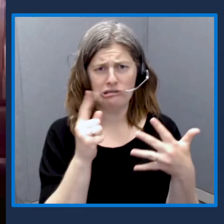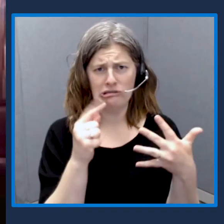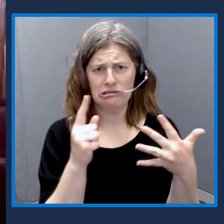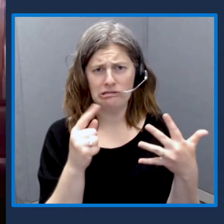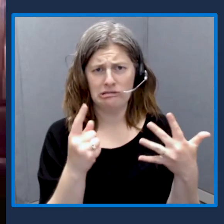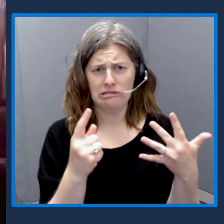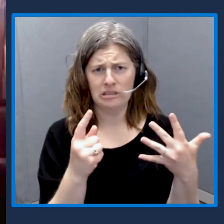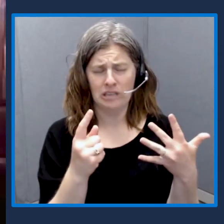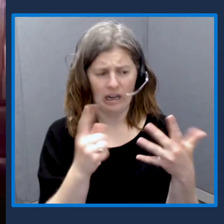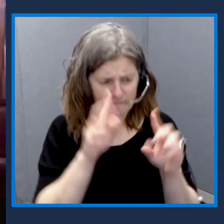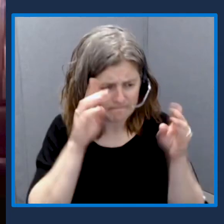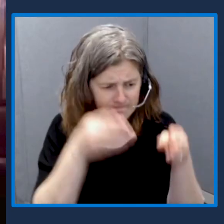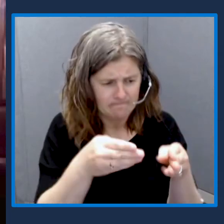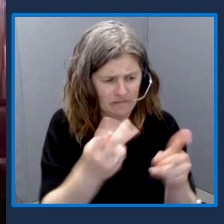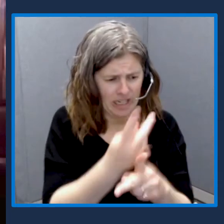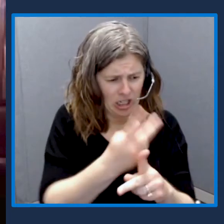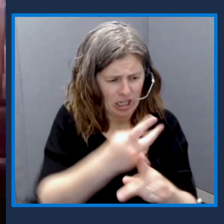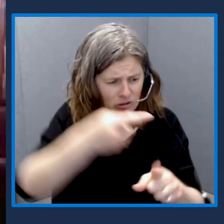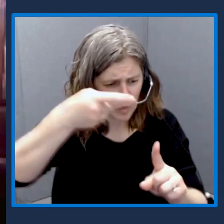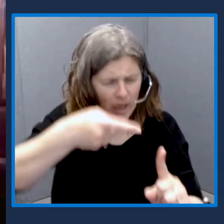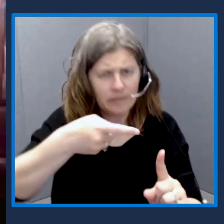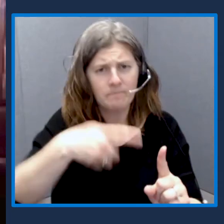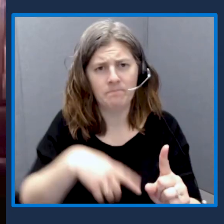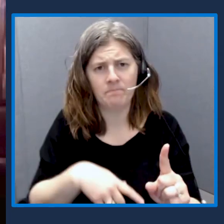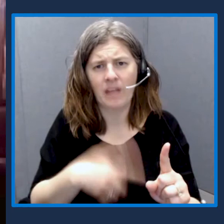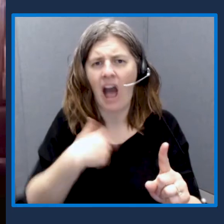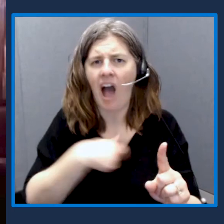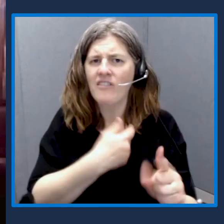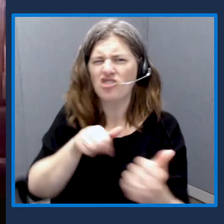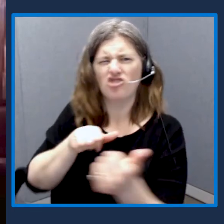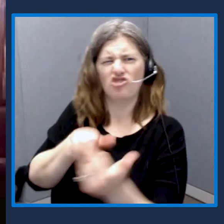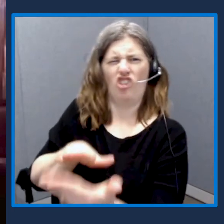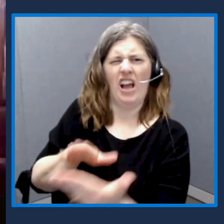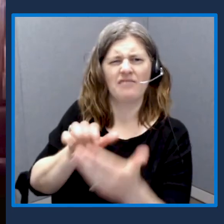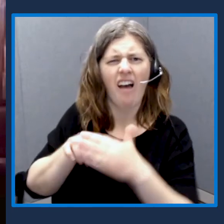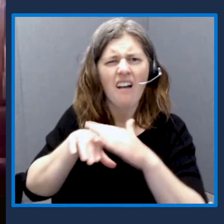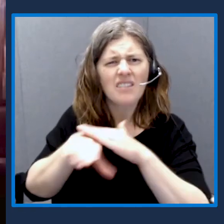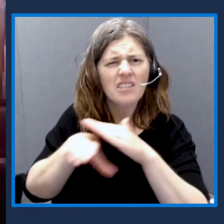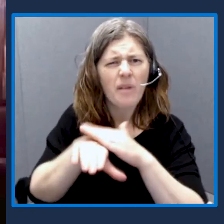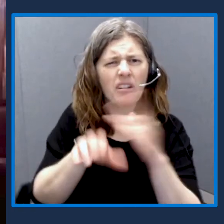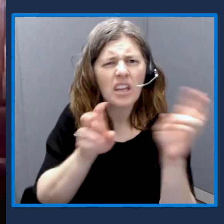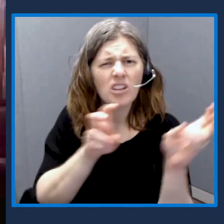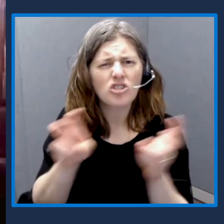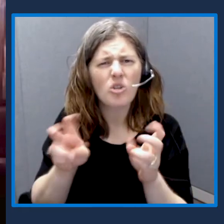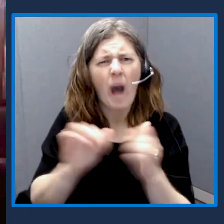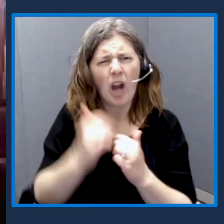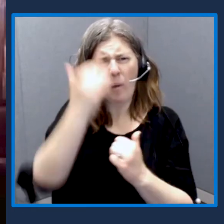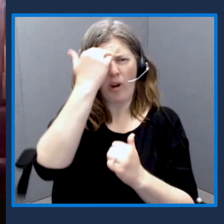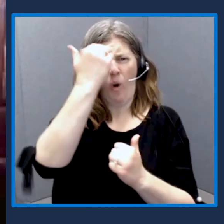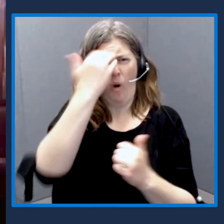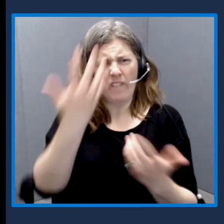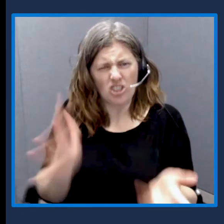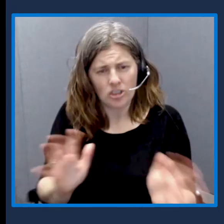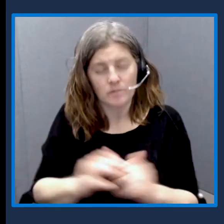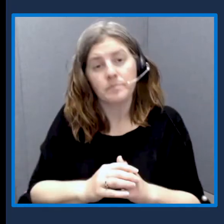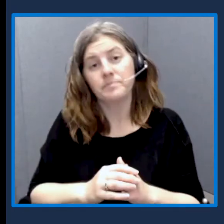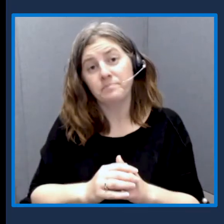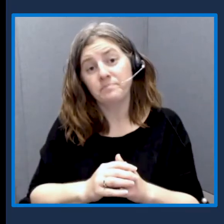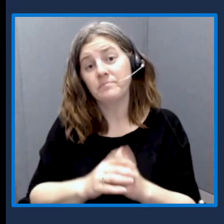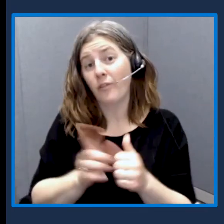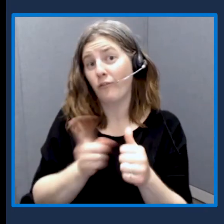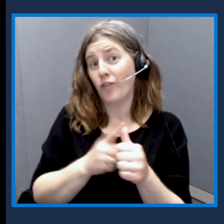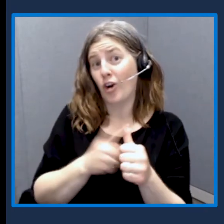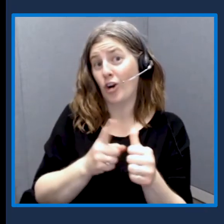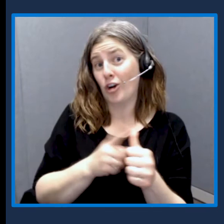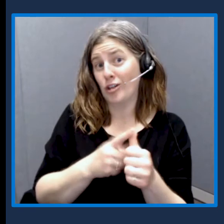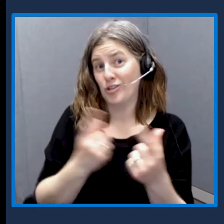the heart of the matter, that you have addressed the accessibility issues that you've found? Well, of course, the first thing you're